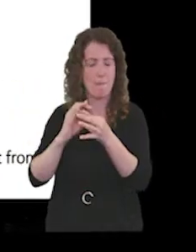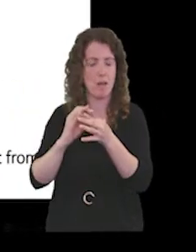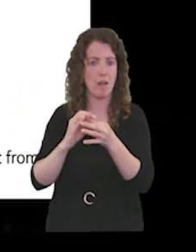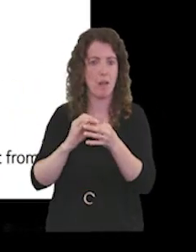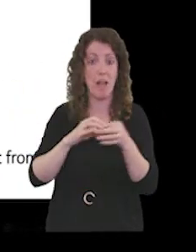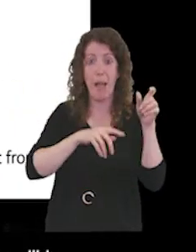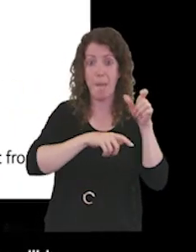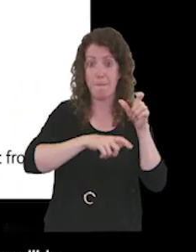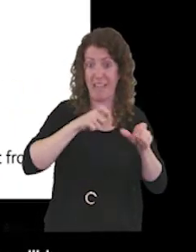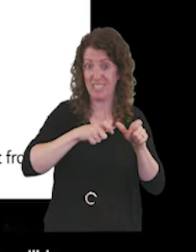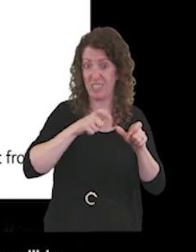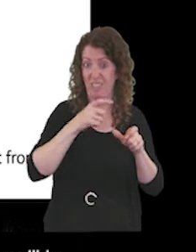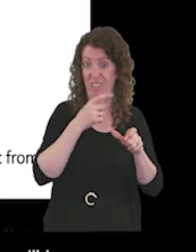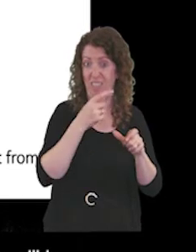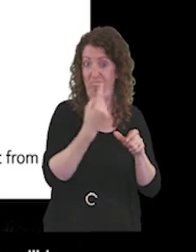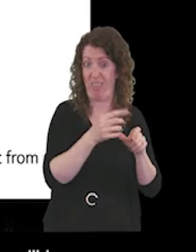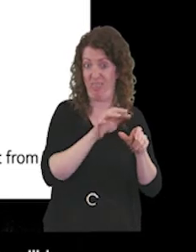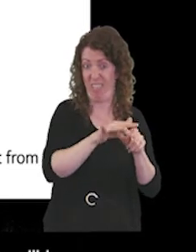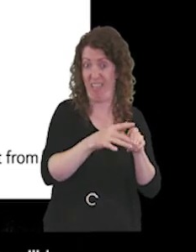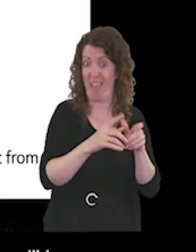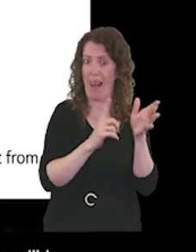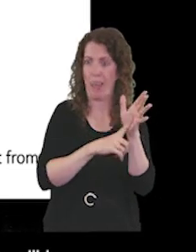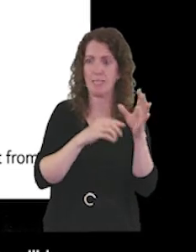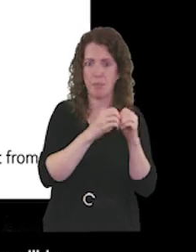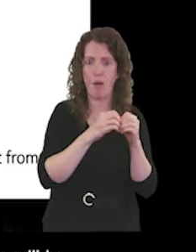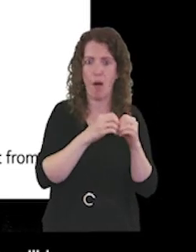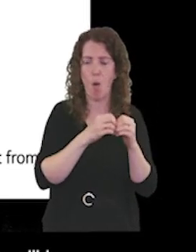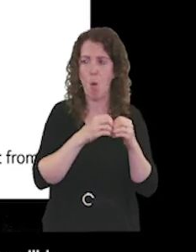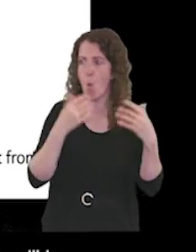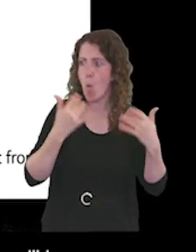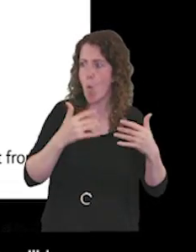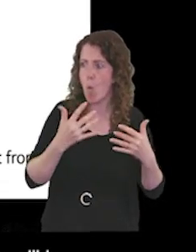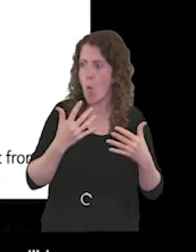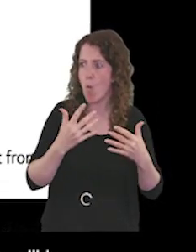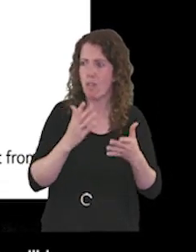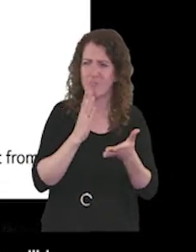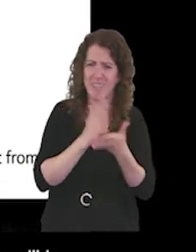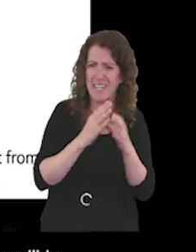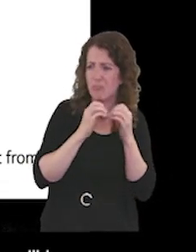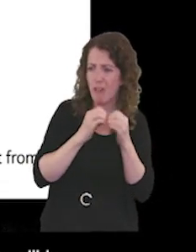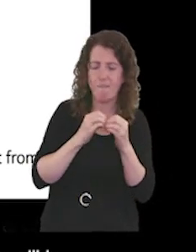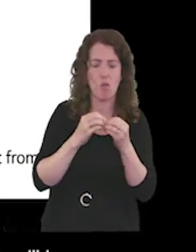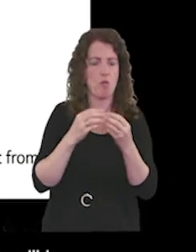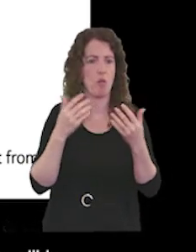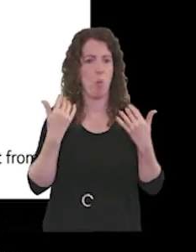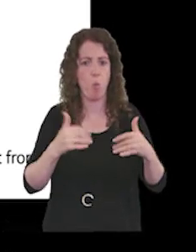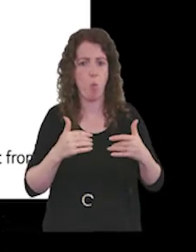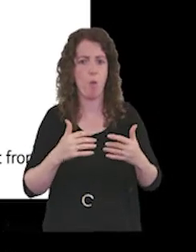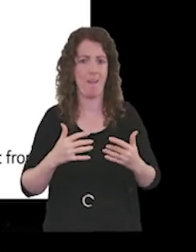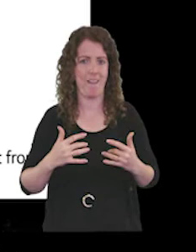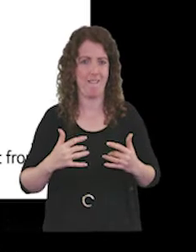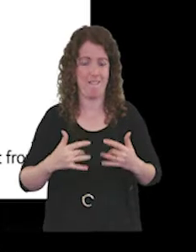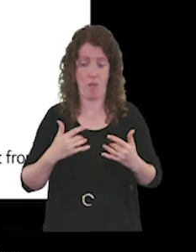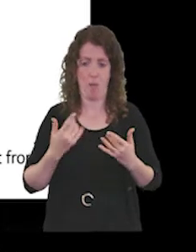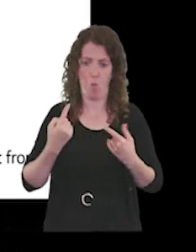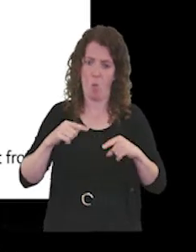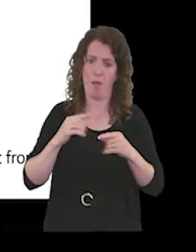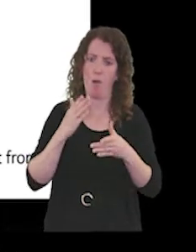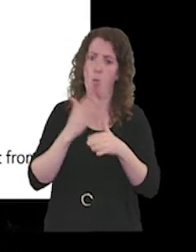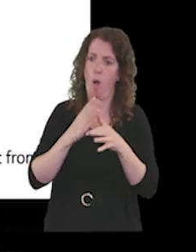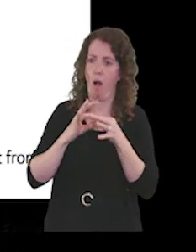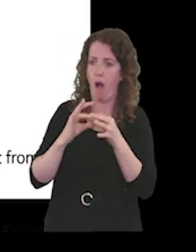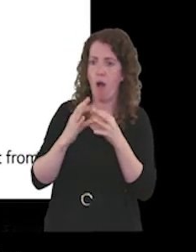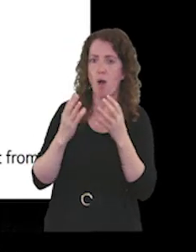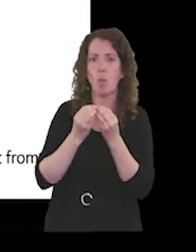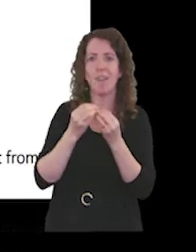by patients at Lingsbar was really incredible. that was something that we did in collaboration with